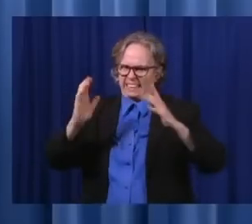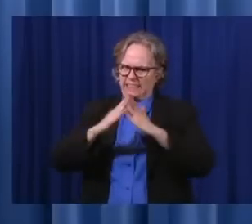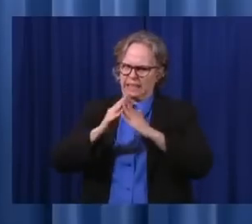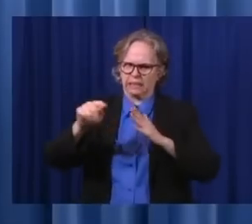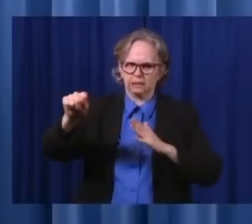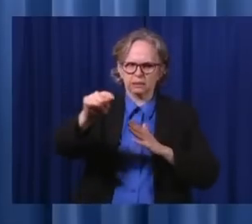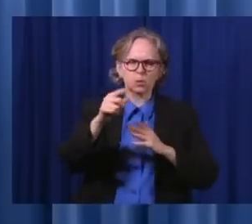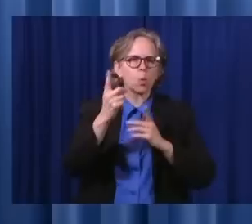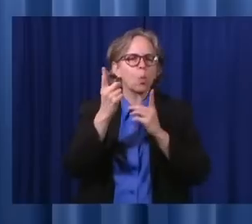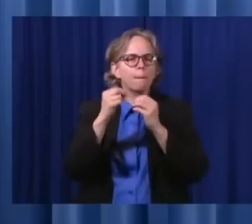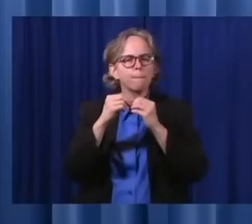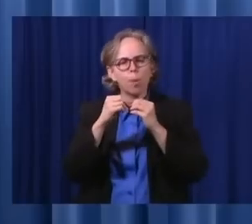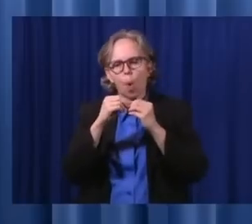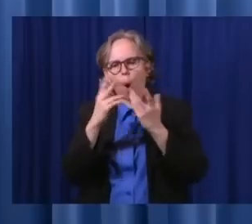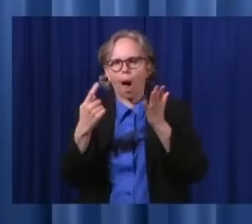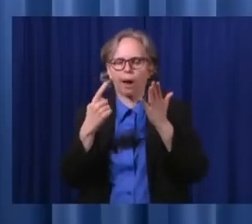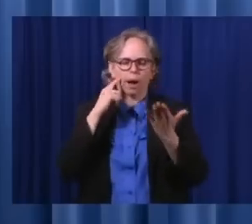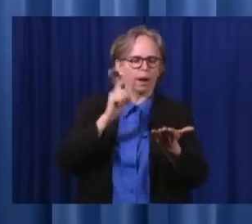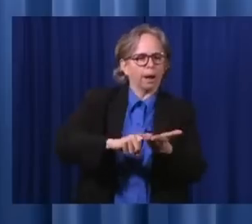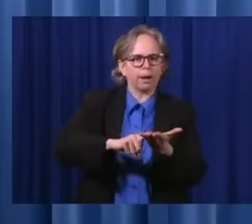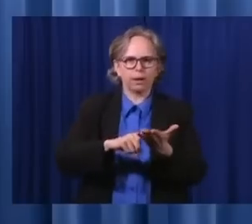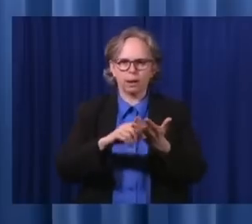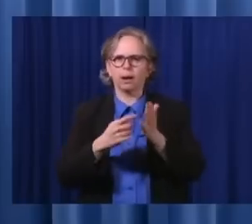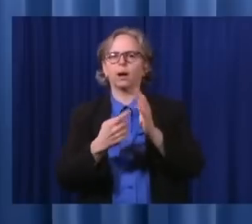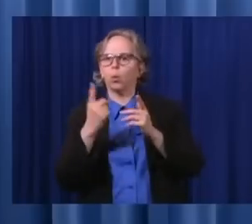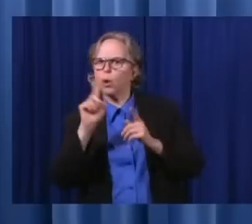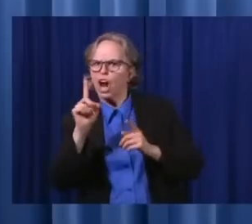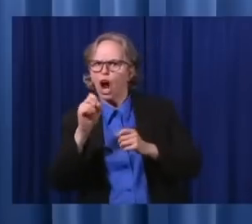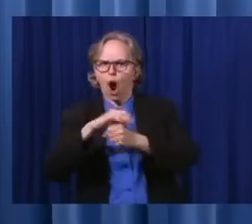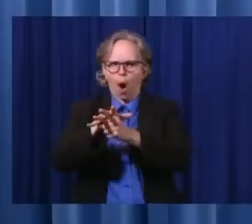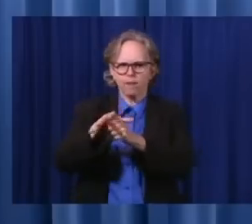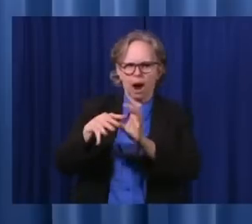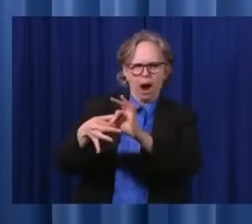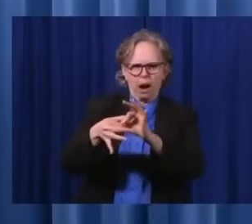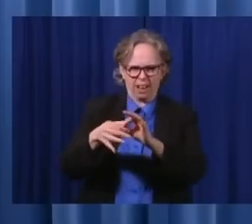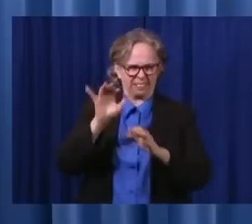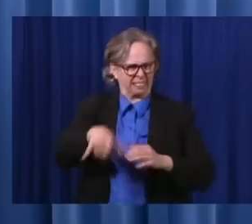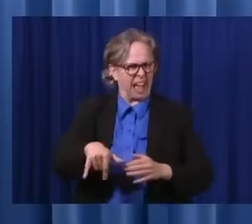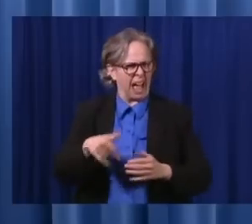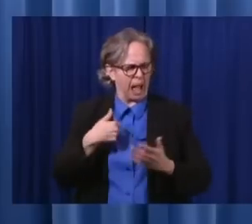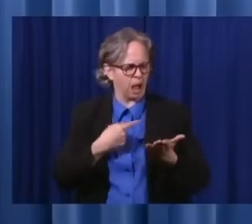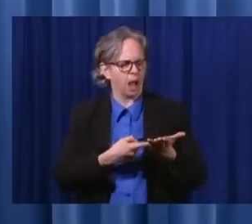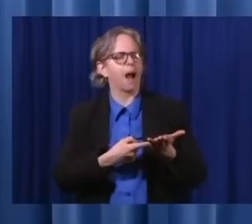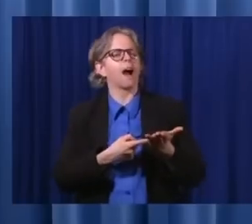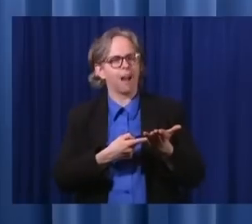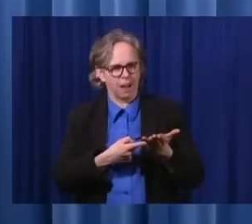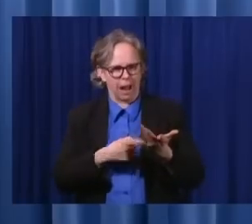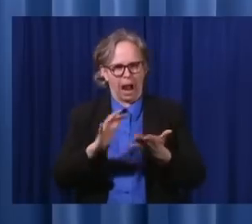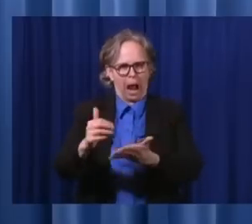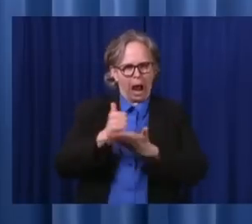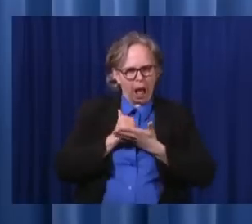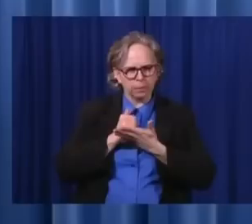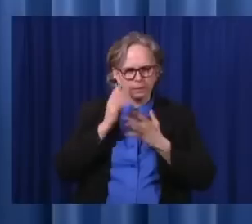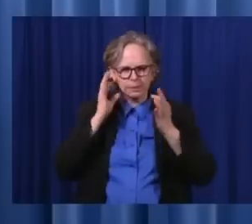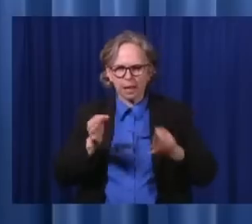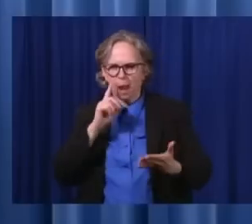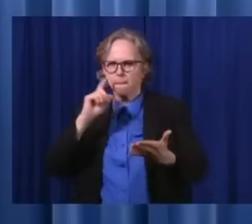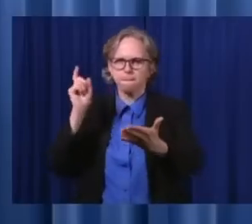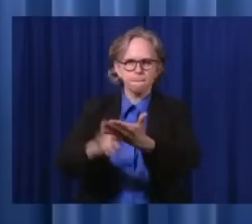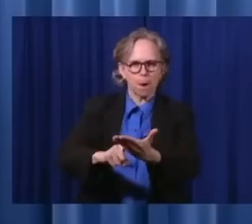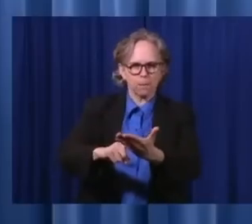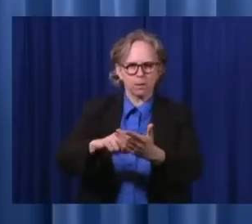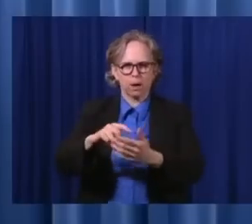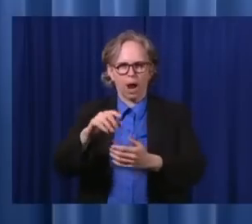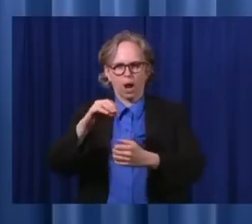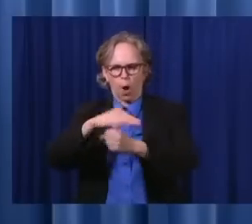indicator that we think will work and will just help us continue to understand exactly